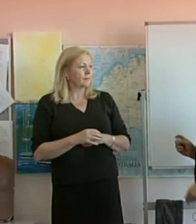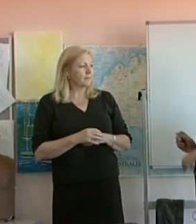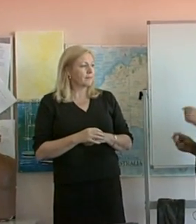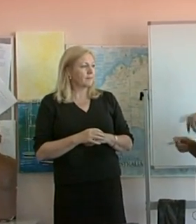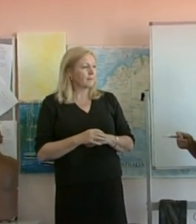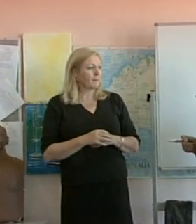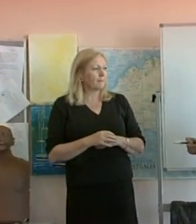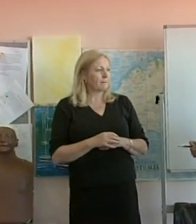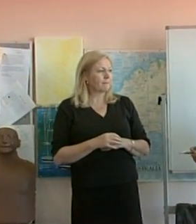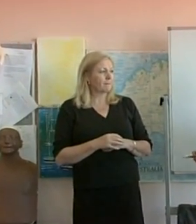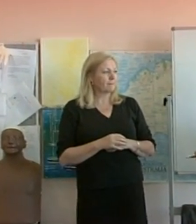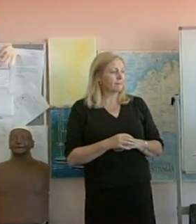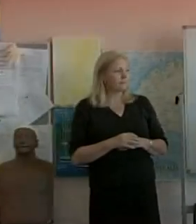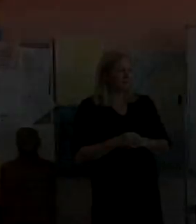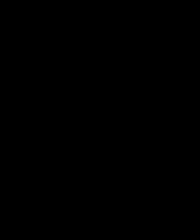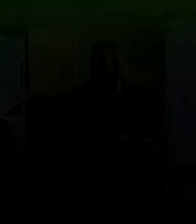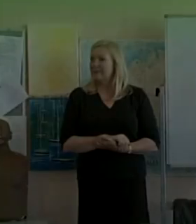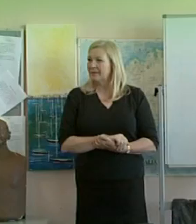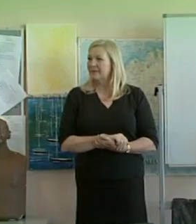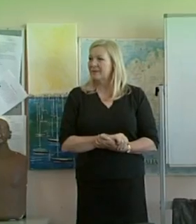make sure Natalie finishes her handout?